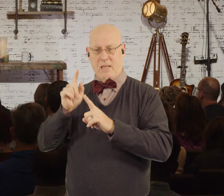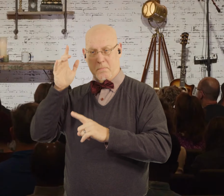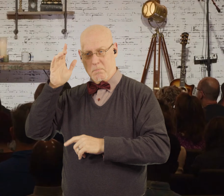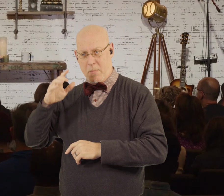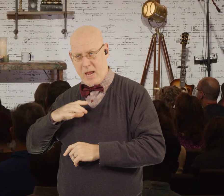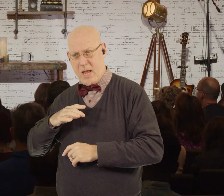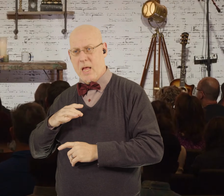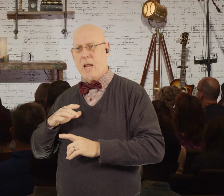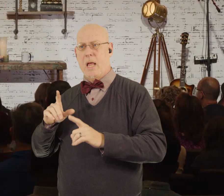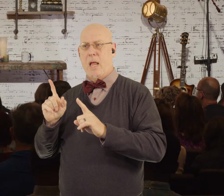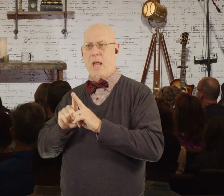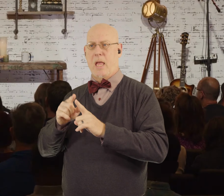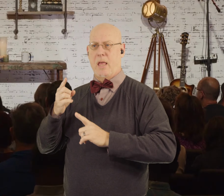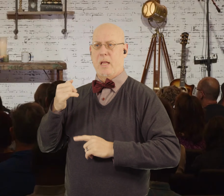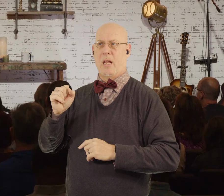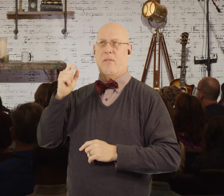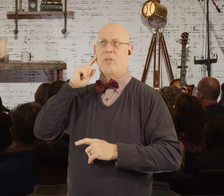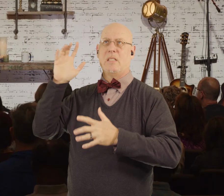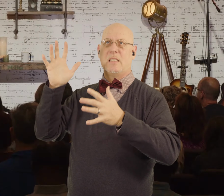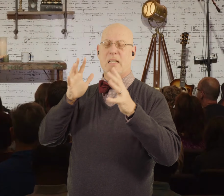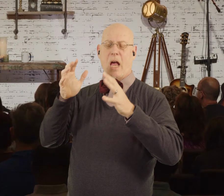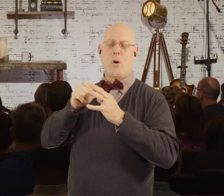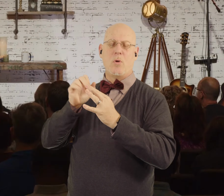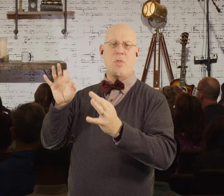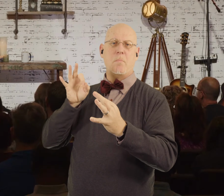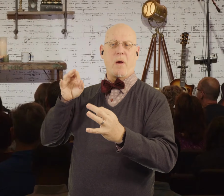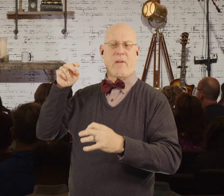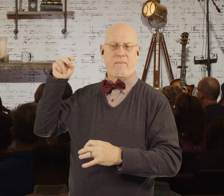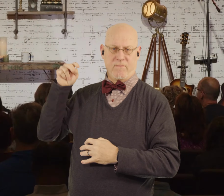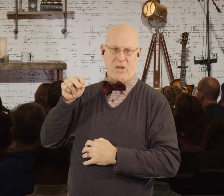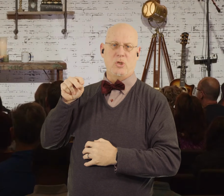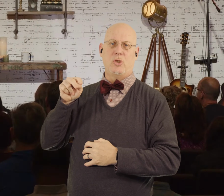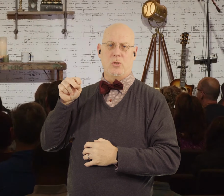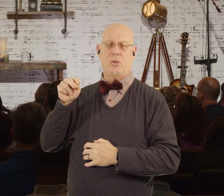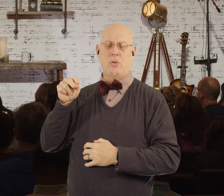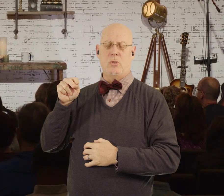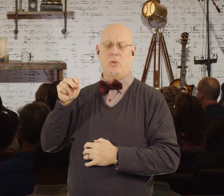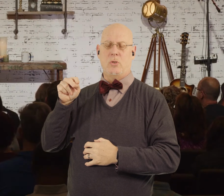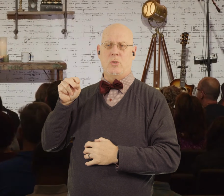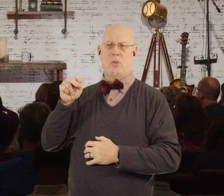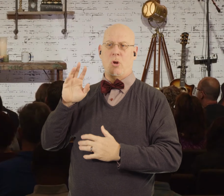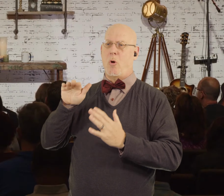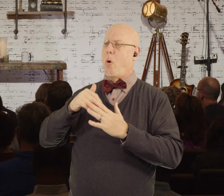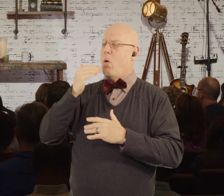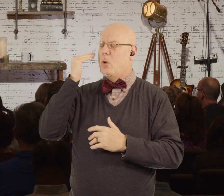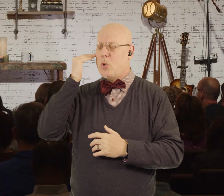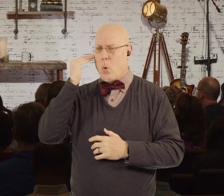her masculinity as the goddess of the sky with perfect vision,